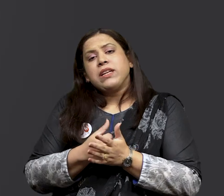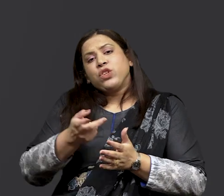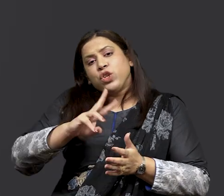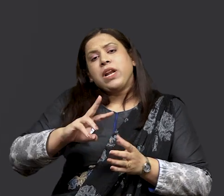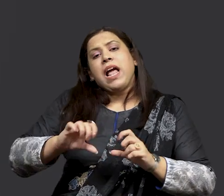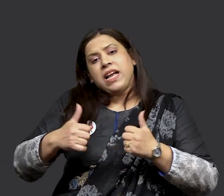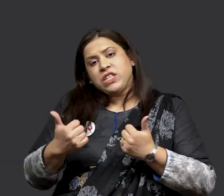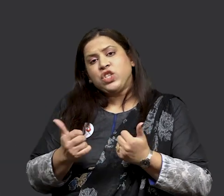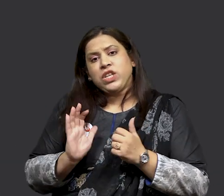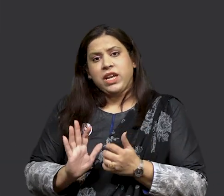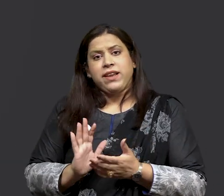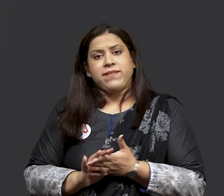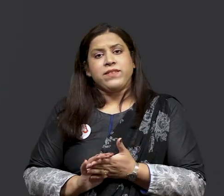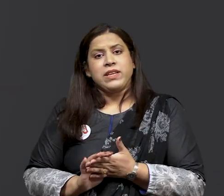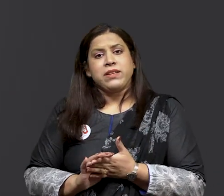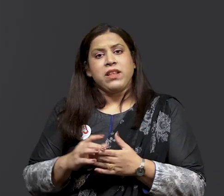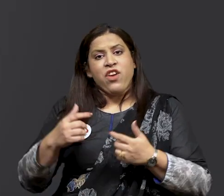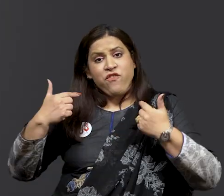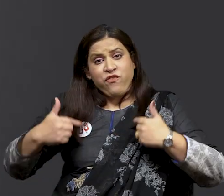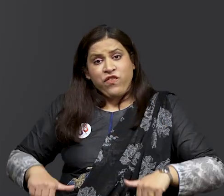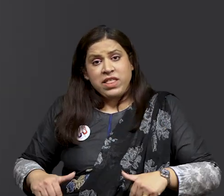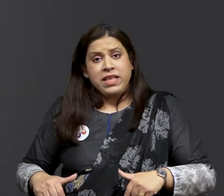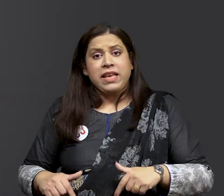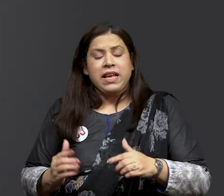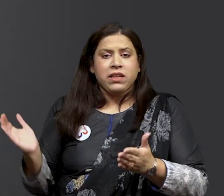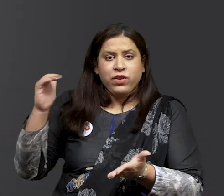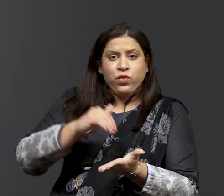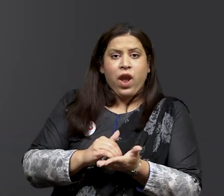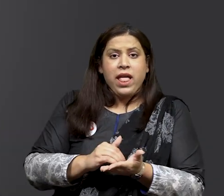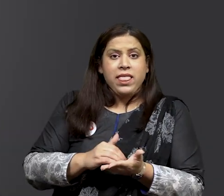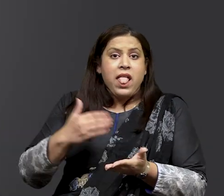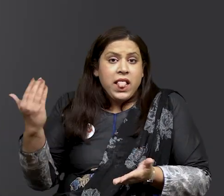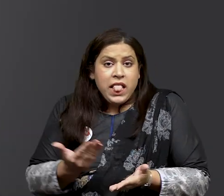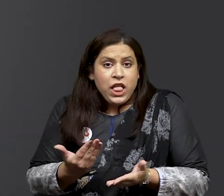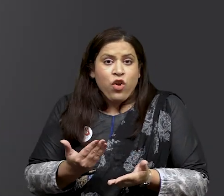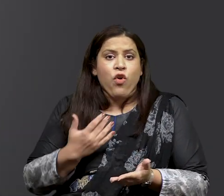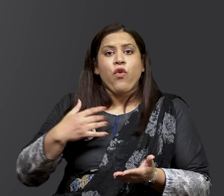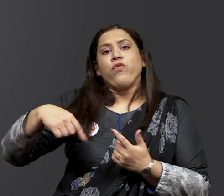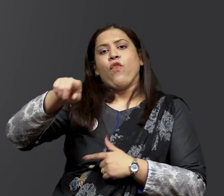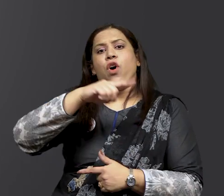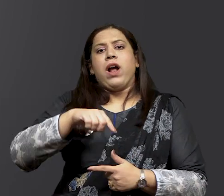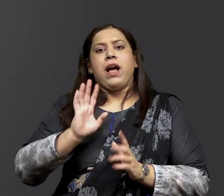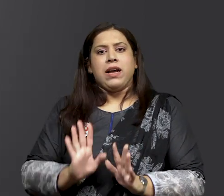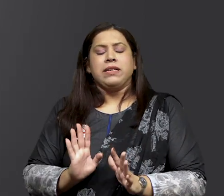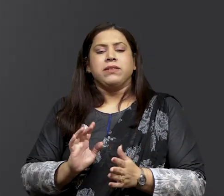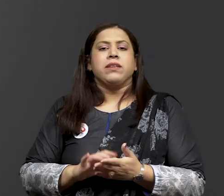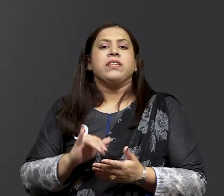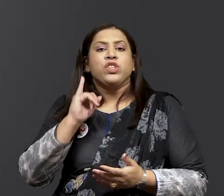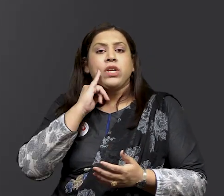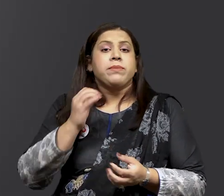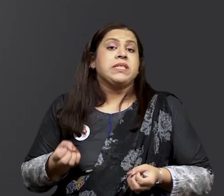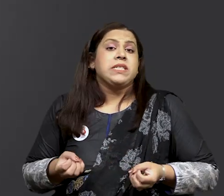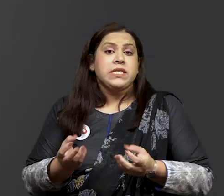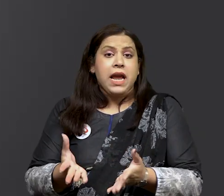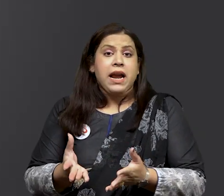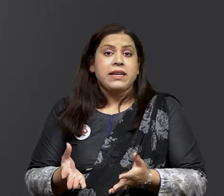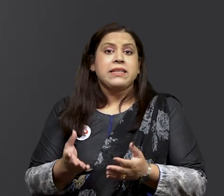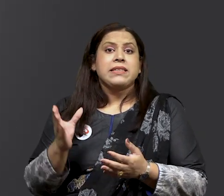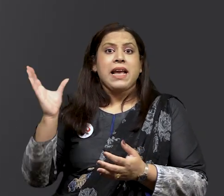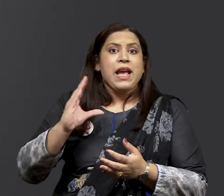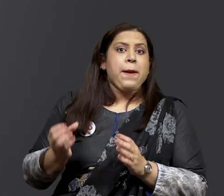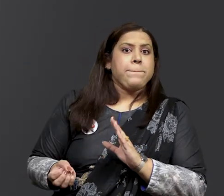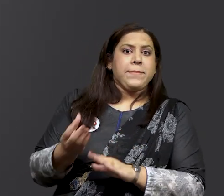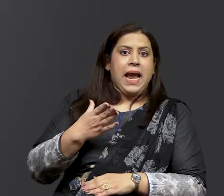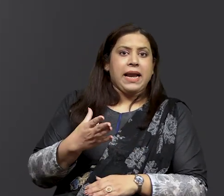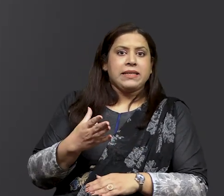we've been trying to achieve. And now moving into the physical realm, which is new for us because we've only just starting, but we're hoping to make